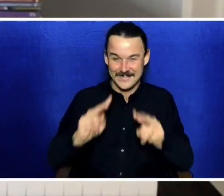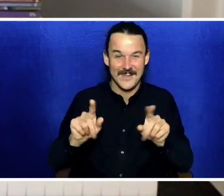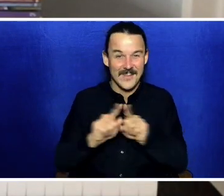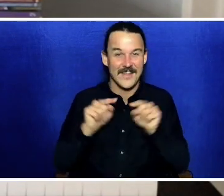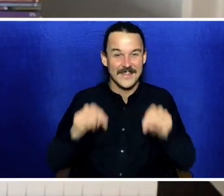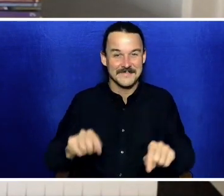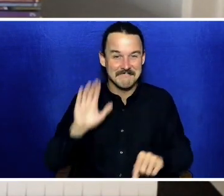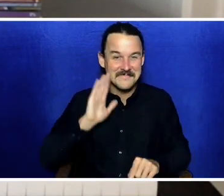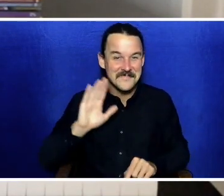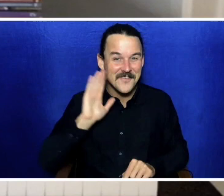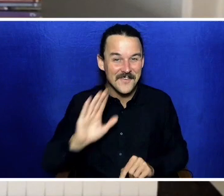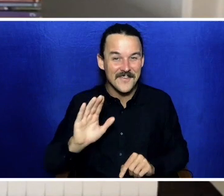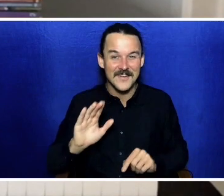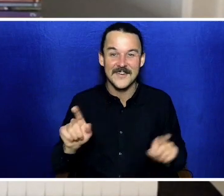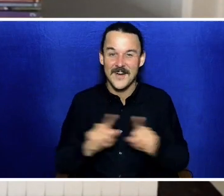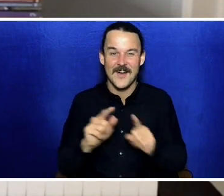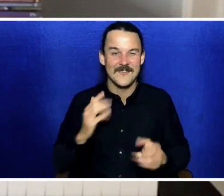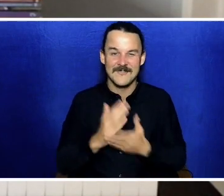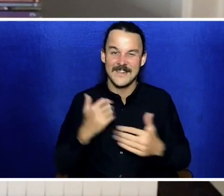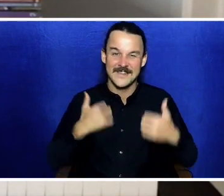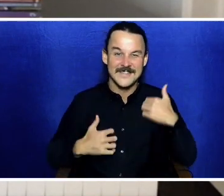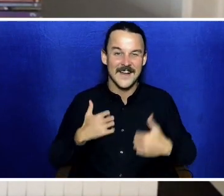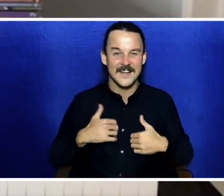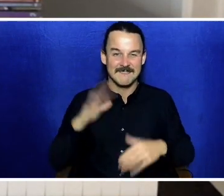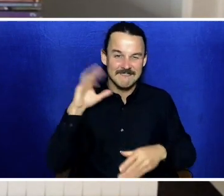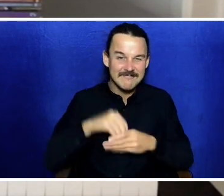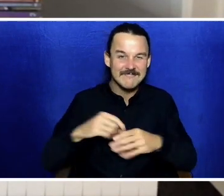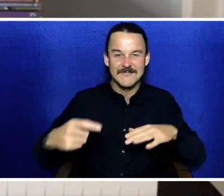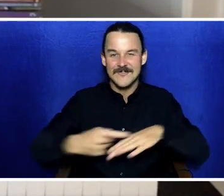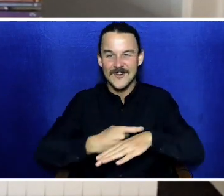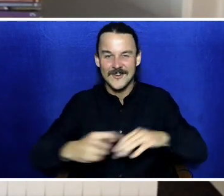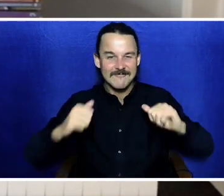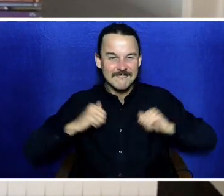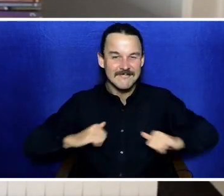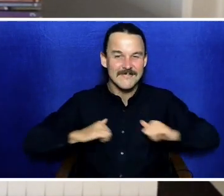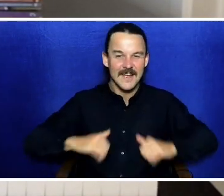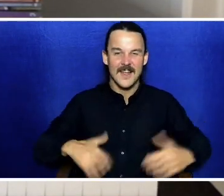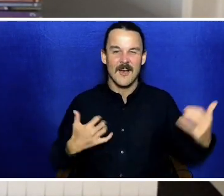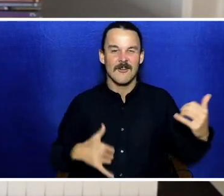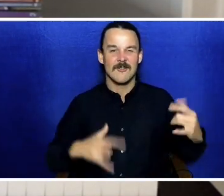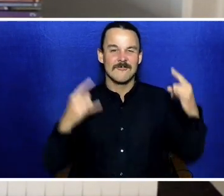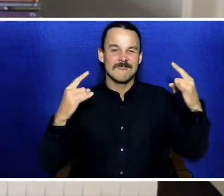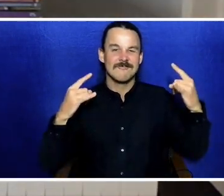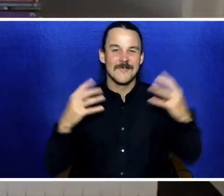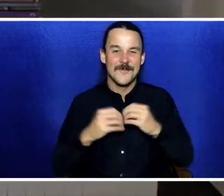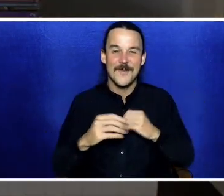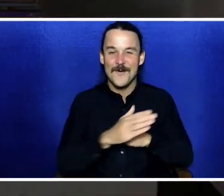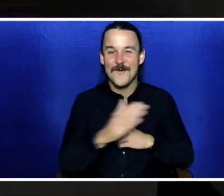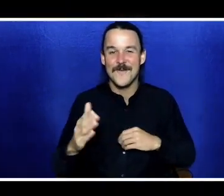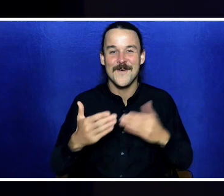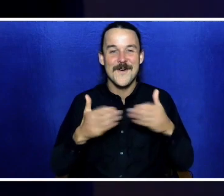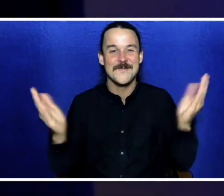just really excited to get down there and start rehearsing and rock out with you all on opening night. See you soon.